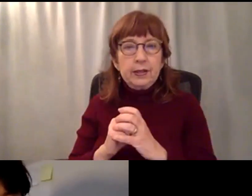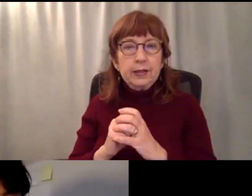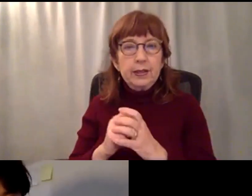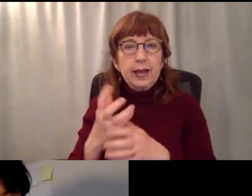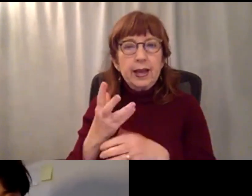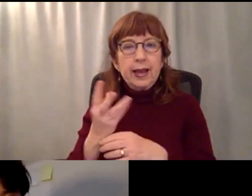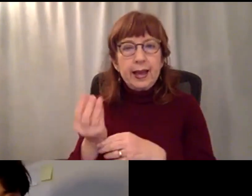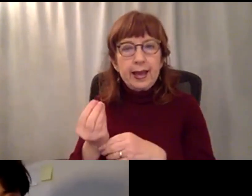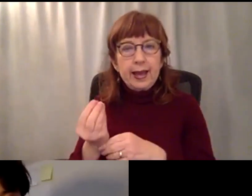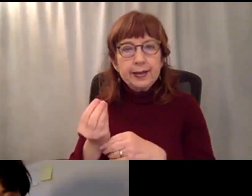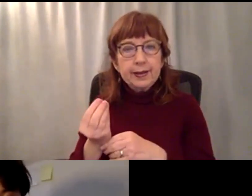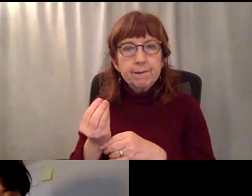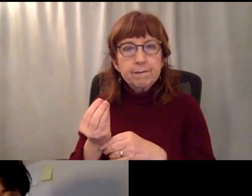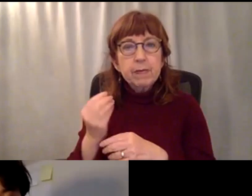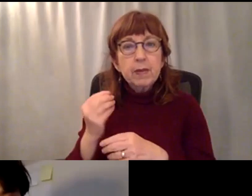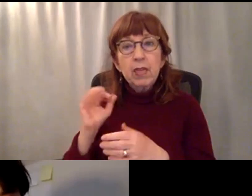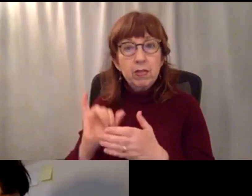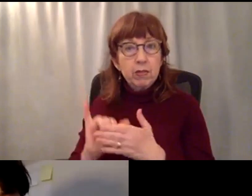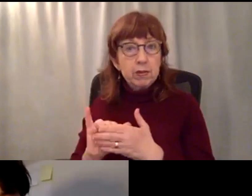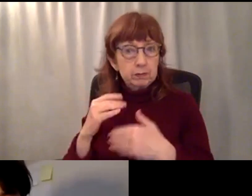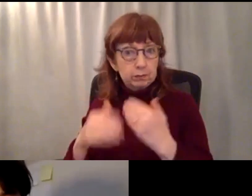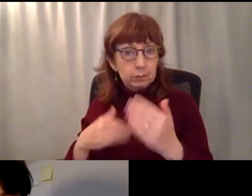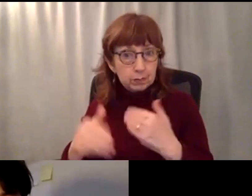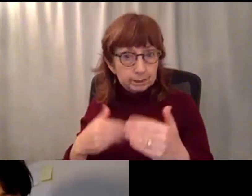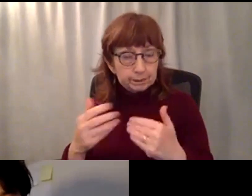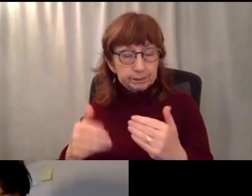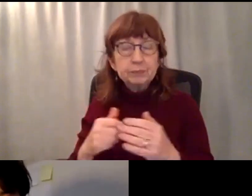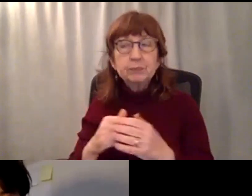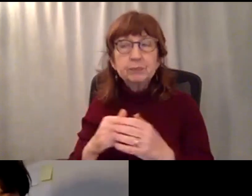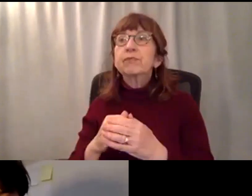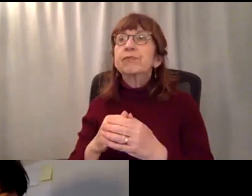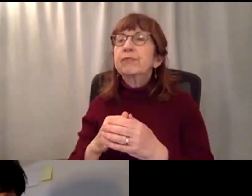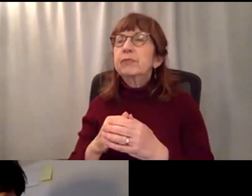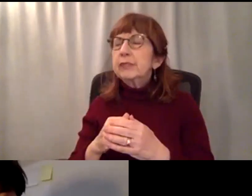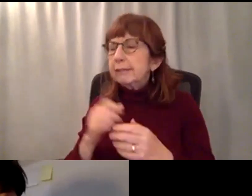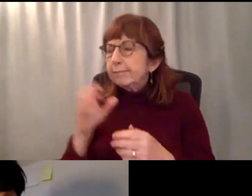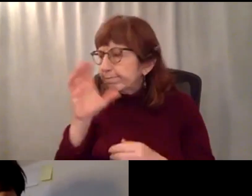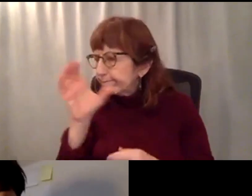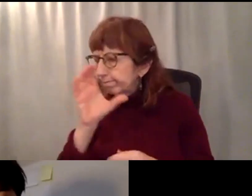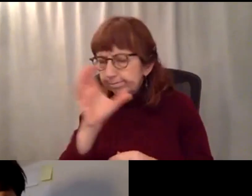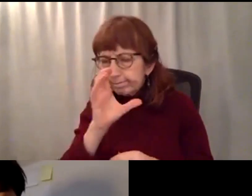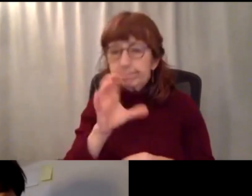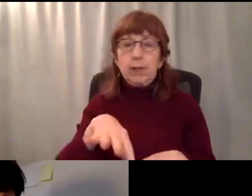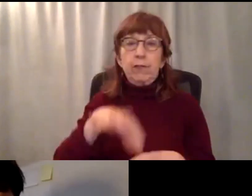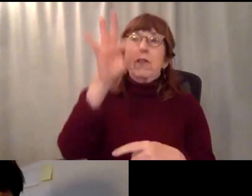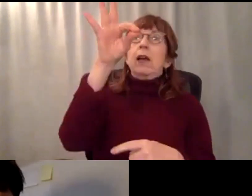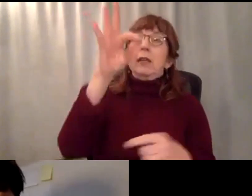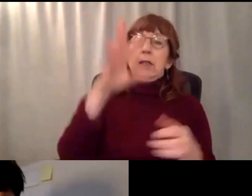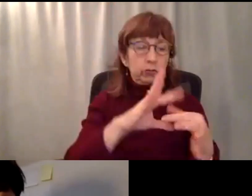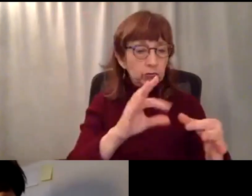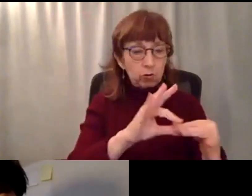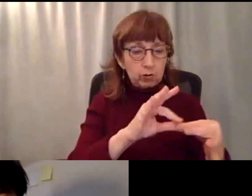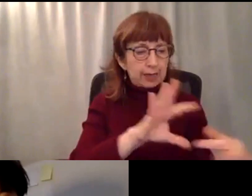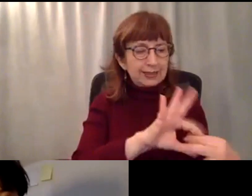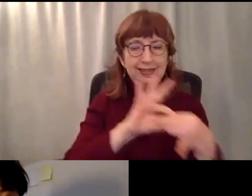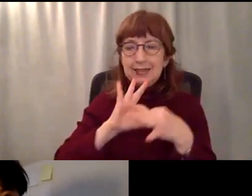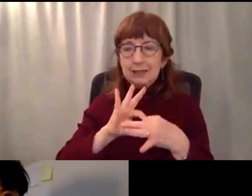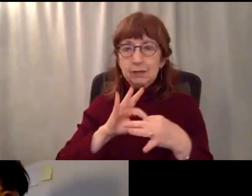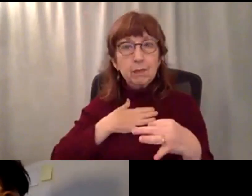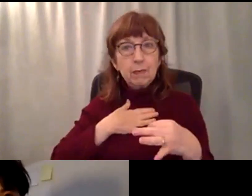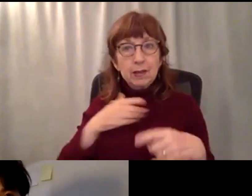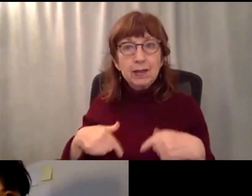And this process of, you know, finding these stories and also connecting them to my own life,